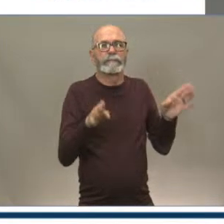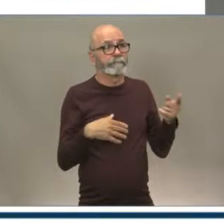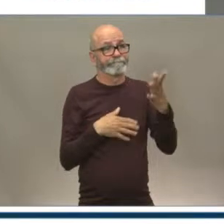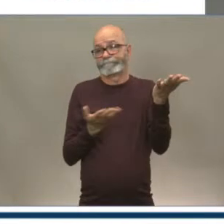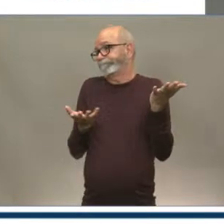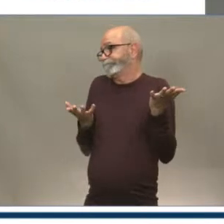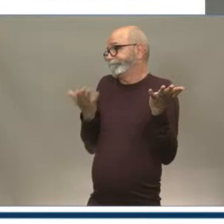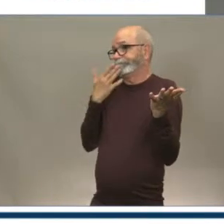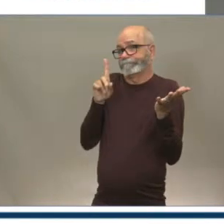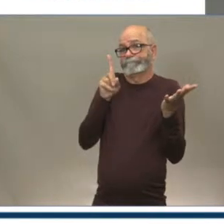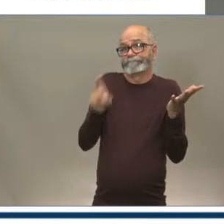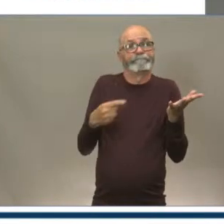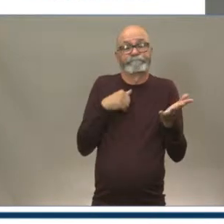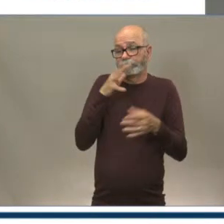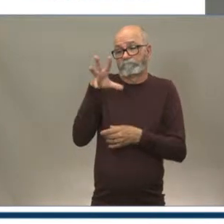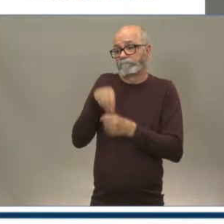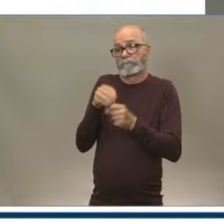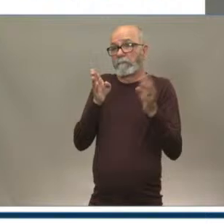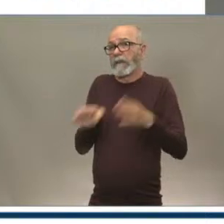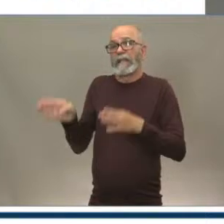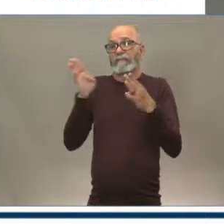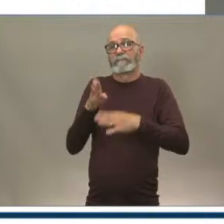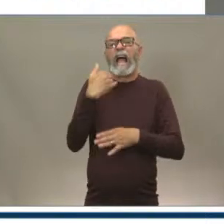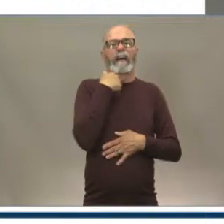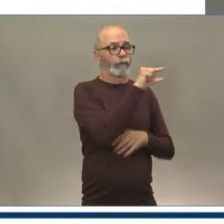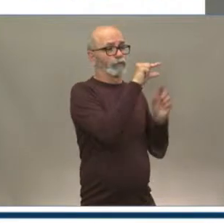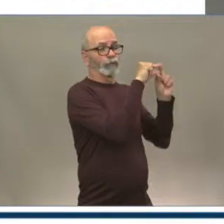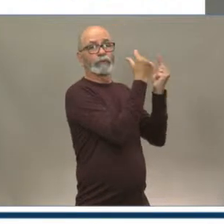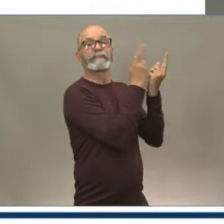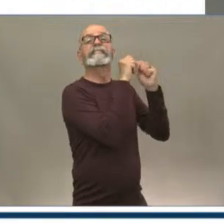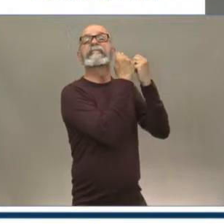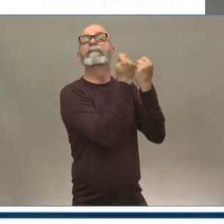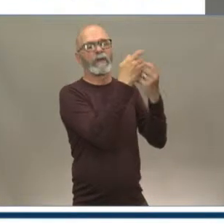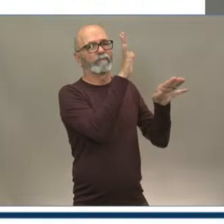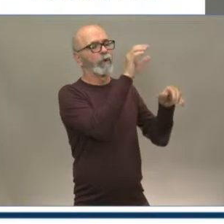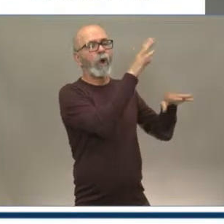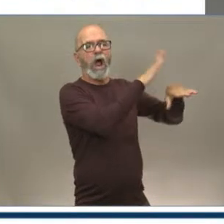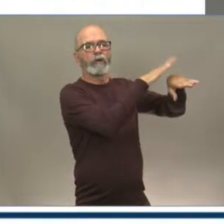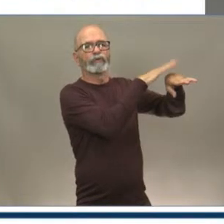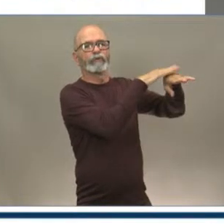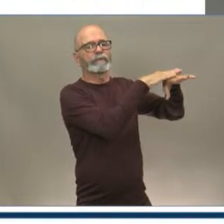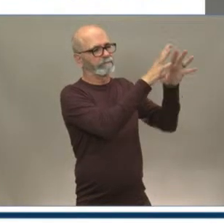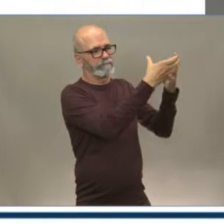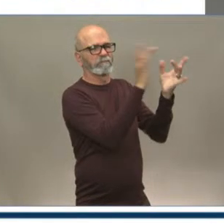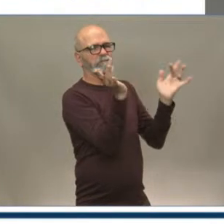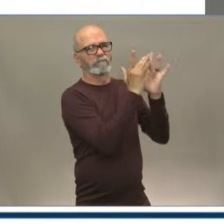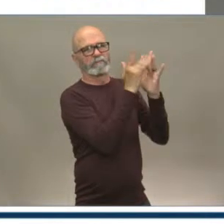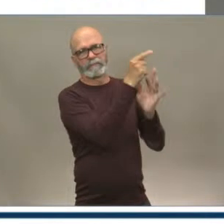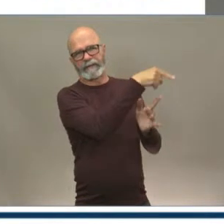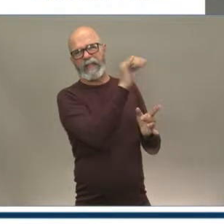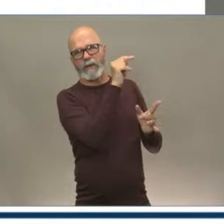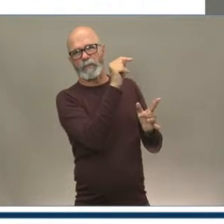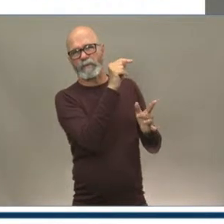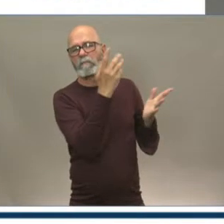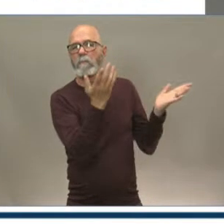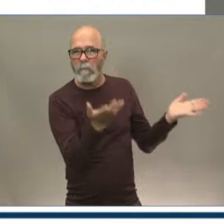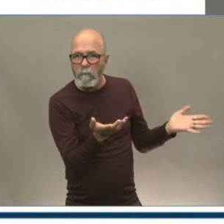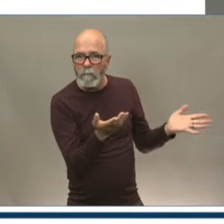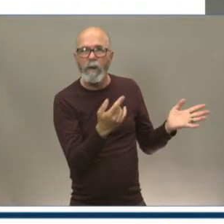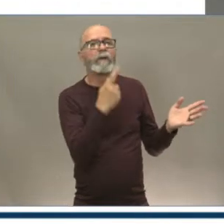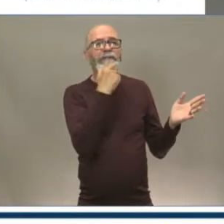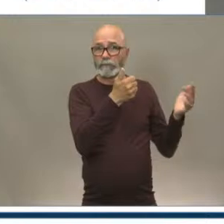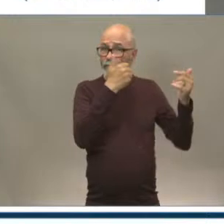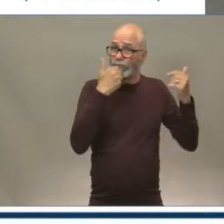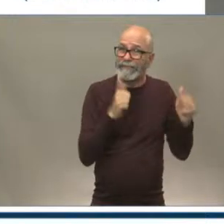the acute care system working out all those details. But what I do know is that they're actively working to make the reductions and